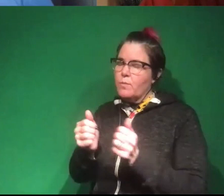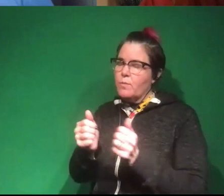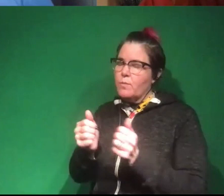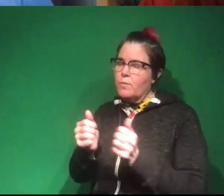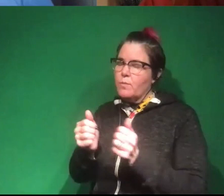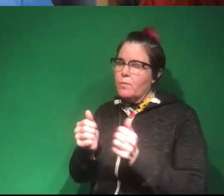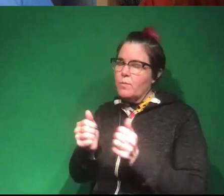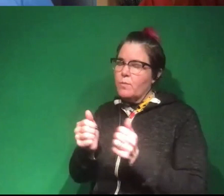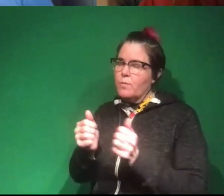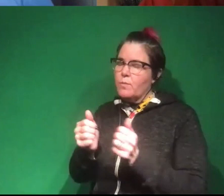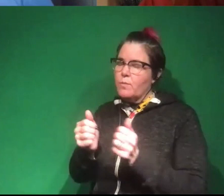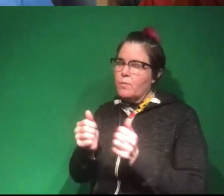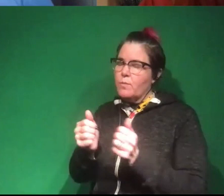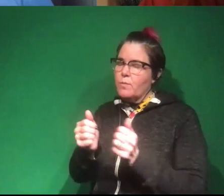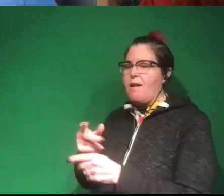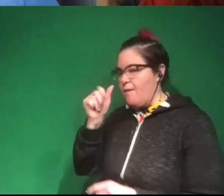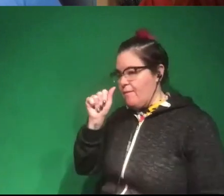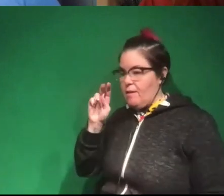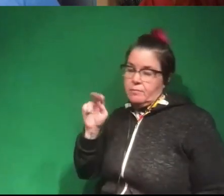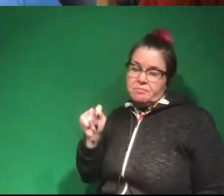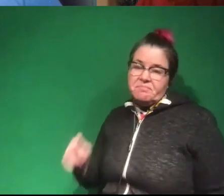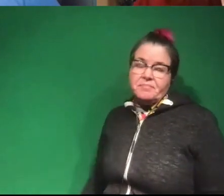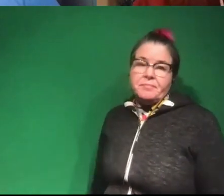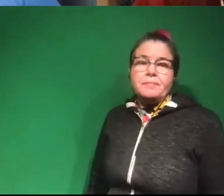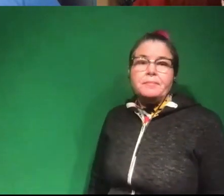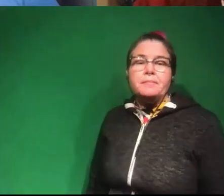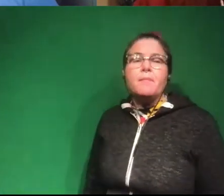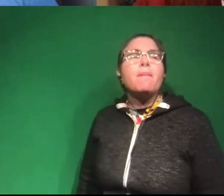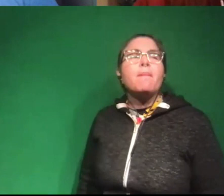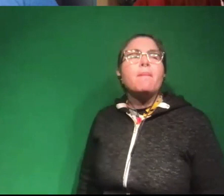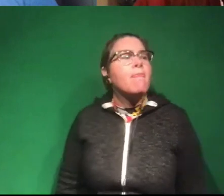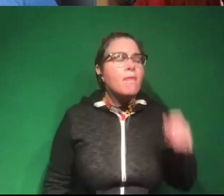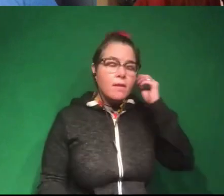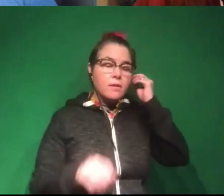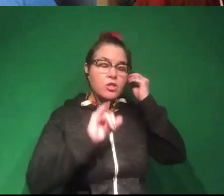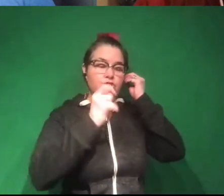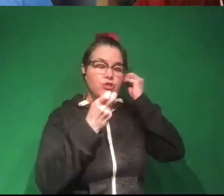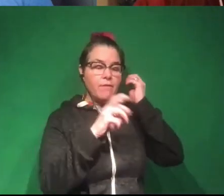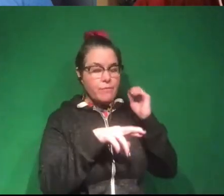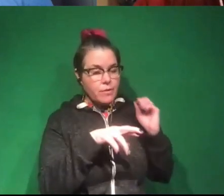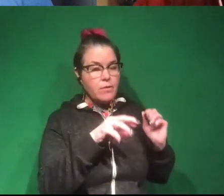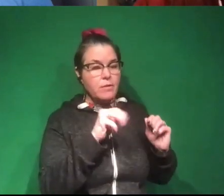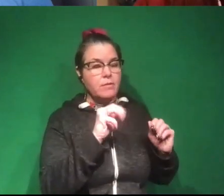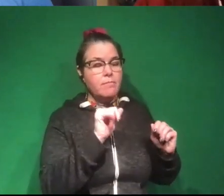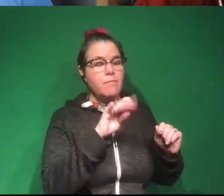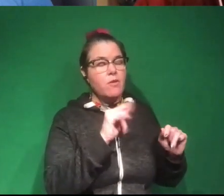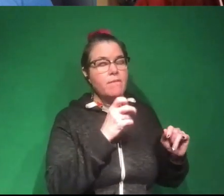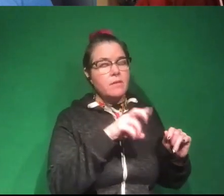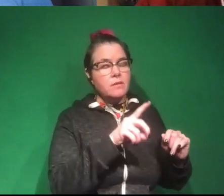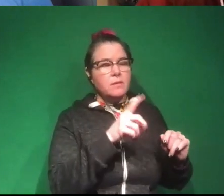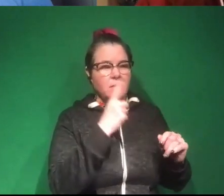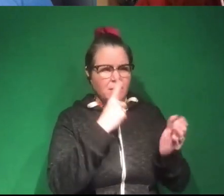more about that group of ants. All right, so from Jennifer Merrifield, can you talk about some